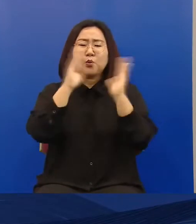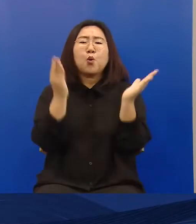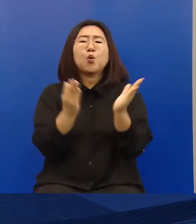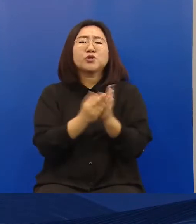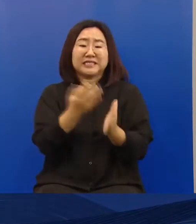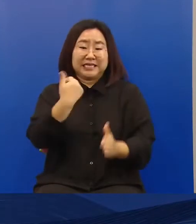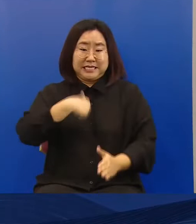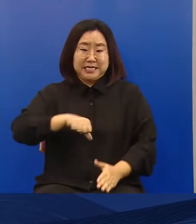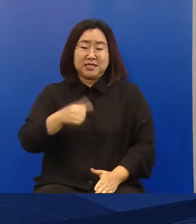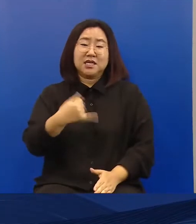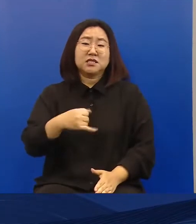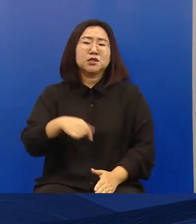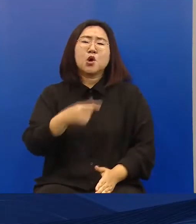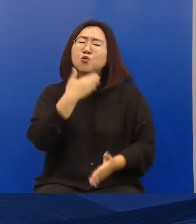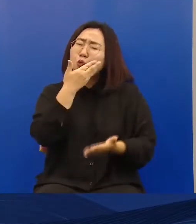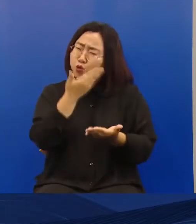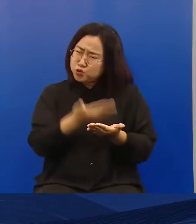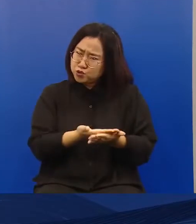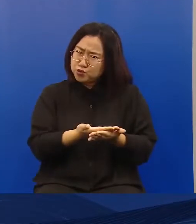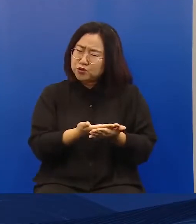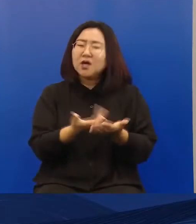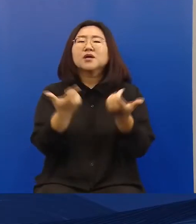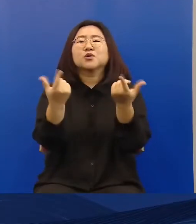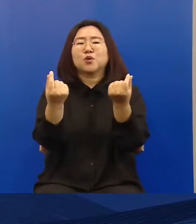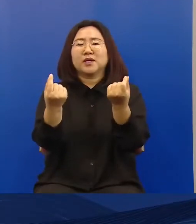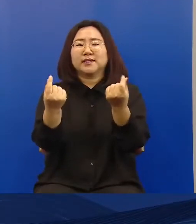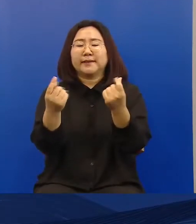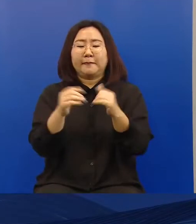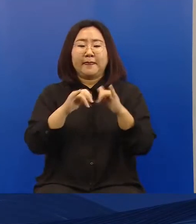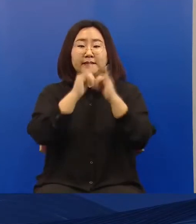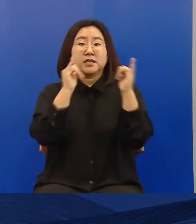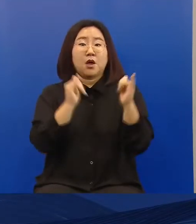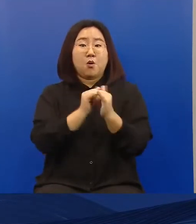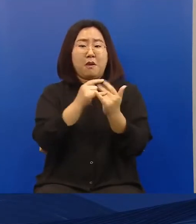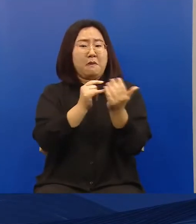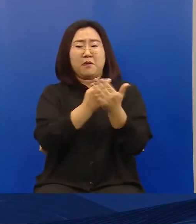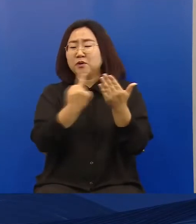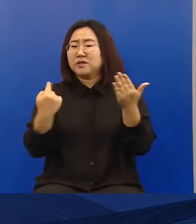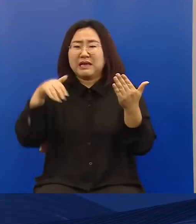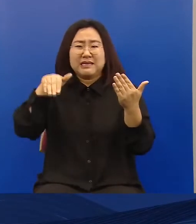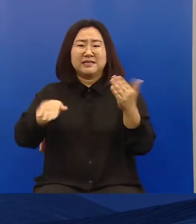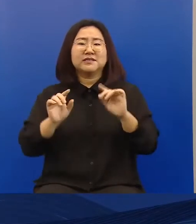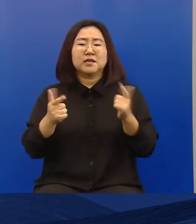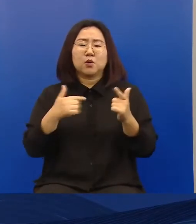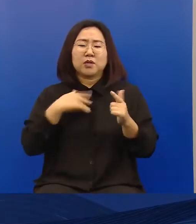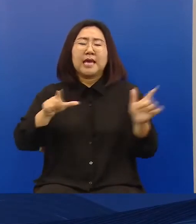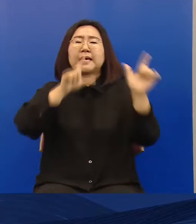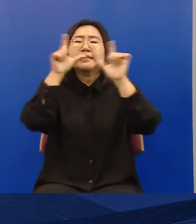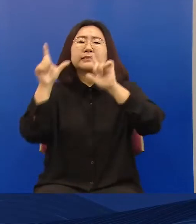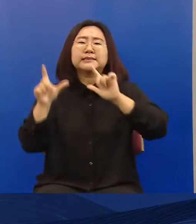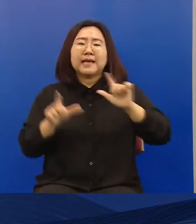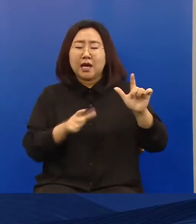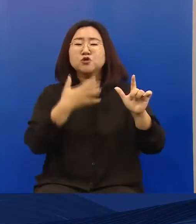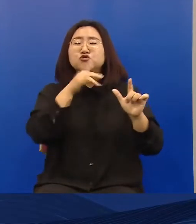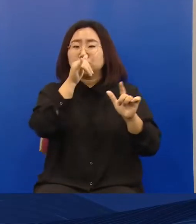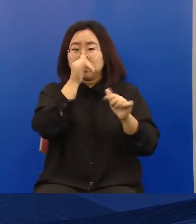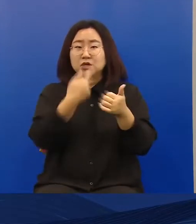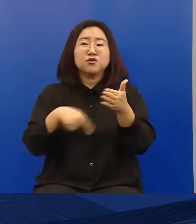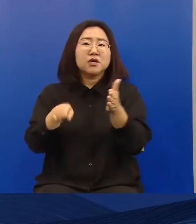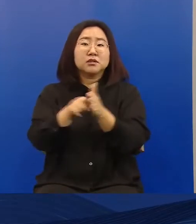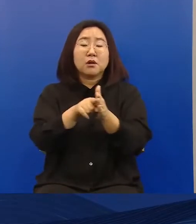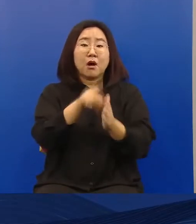a home. So for example, doesn't matter how many children you have in your family, each and